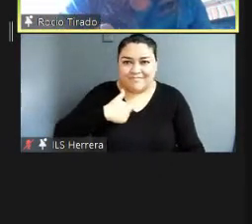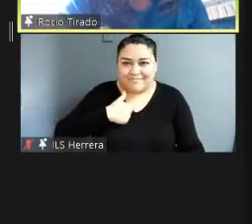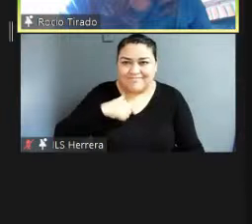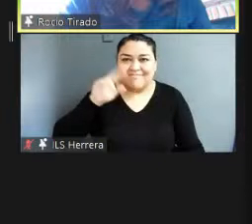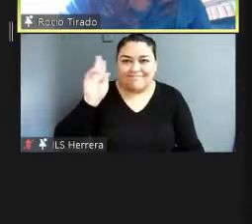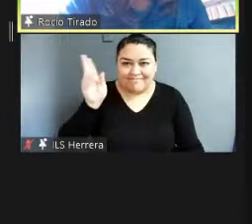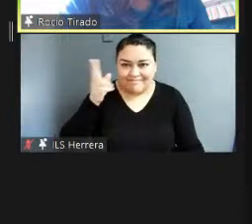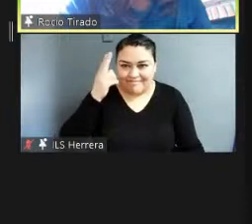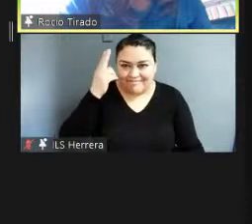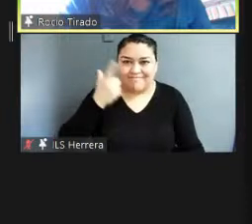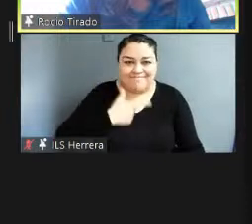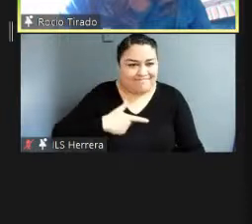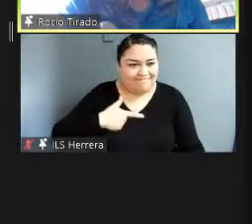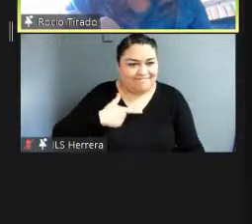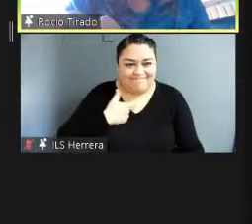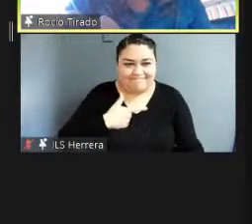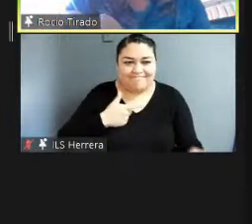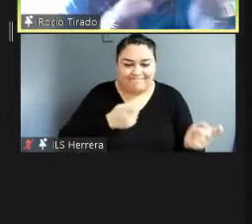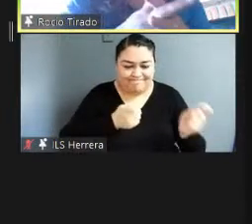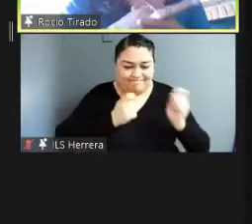my university, of course.